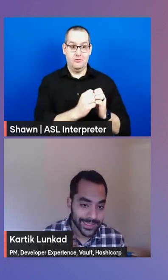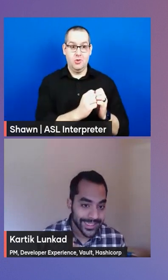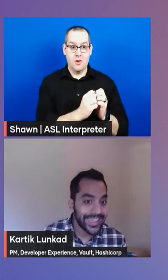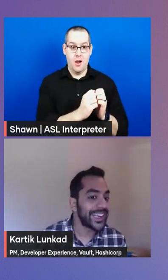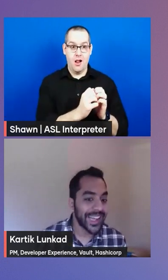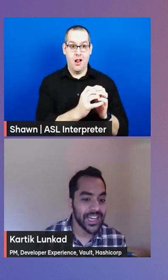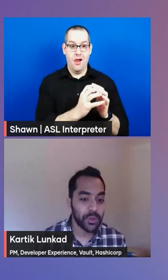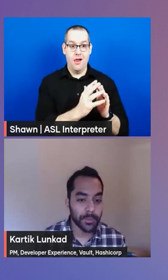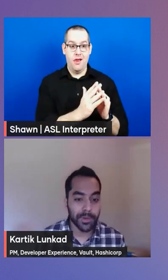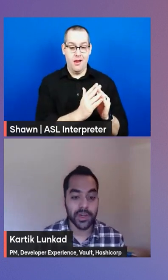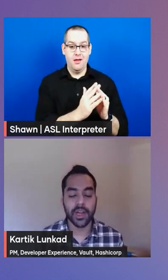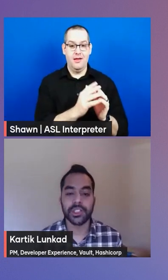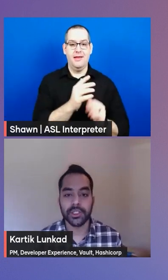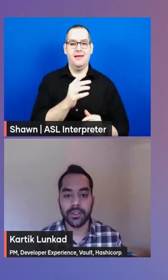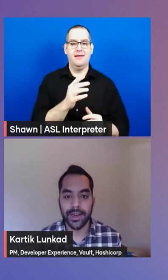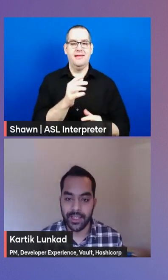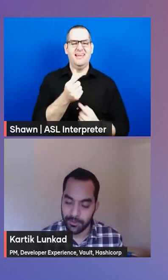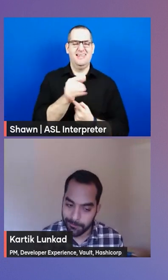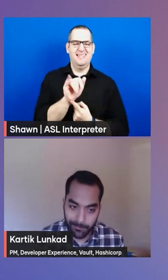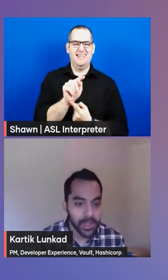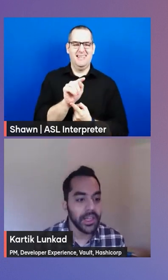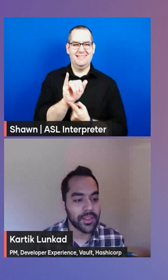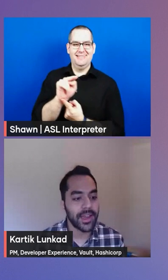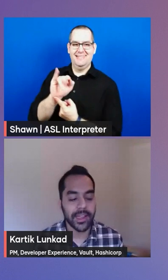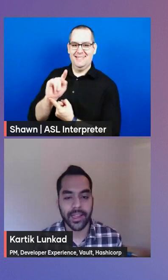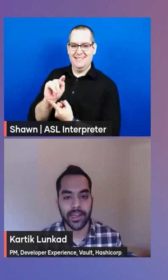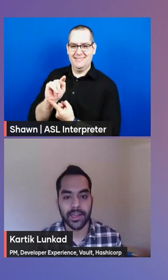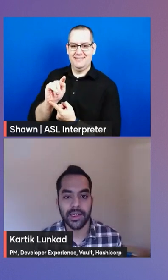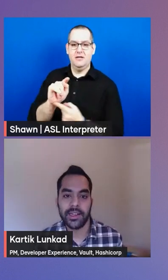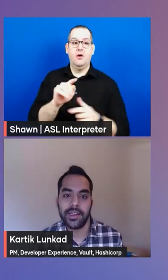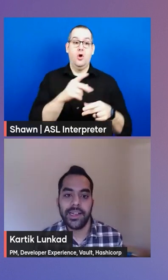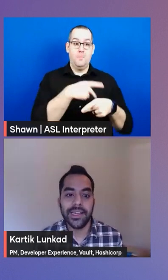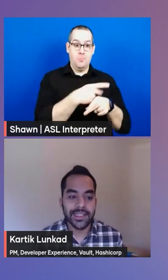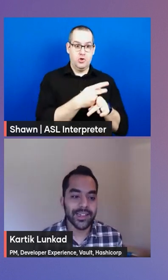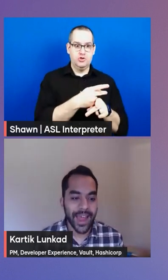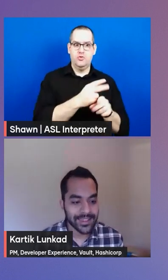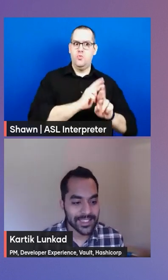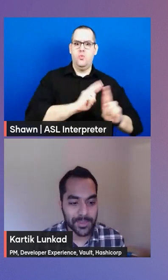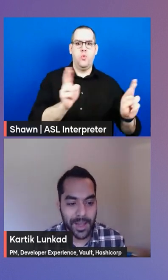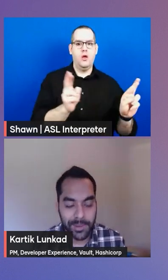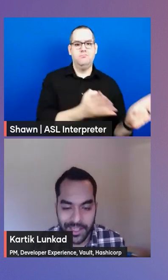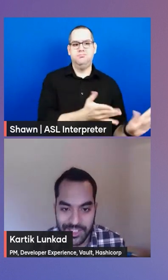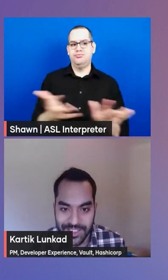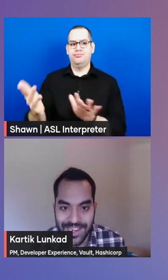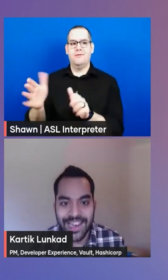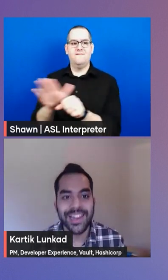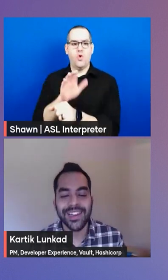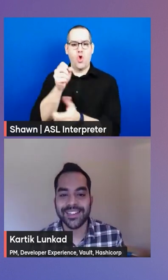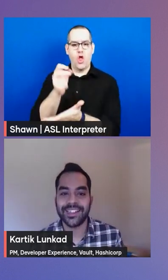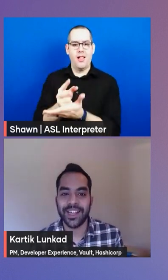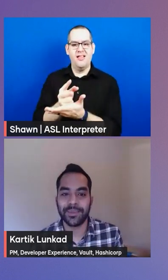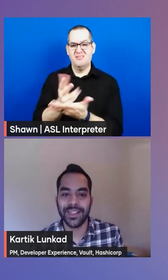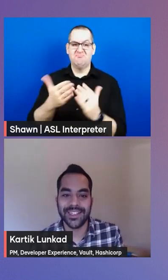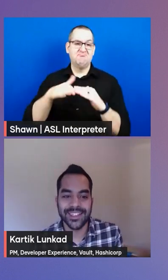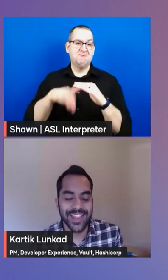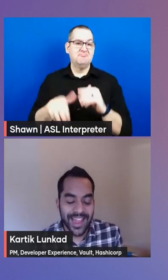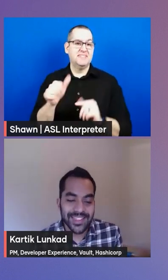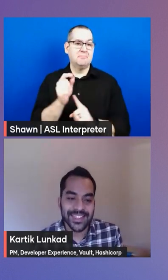from git init to a production ready, fully authenticated, internet accessible application in little less